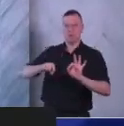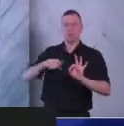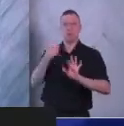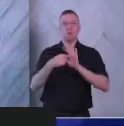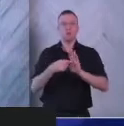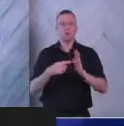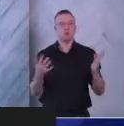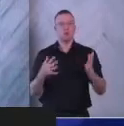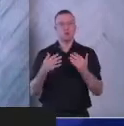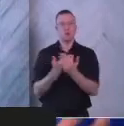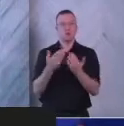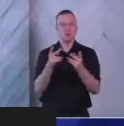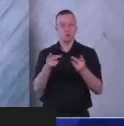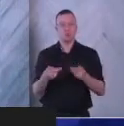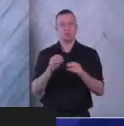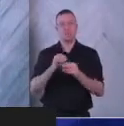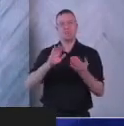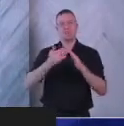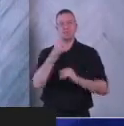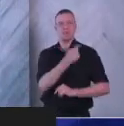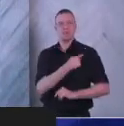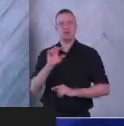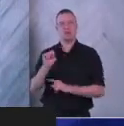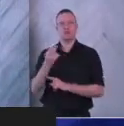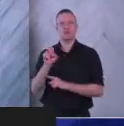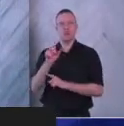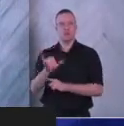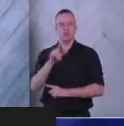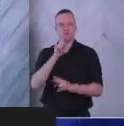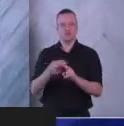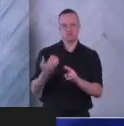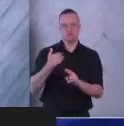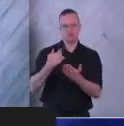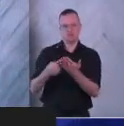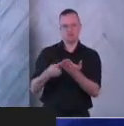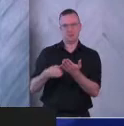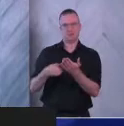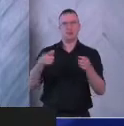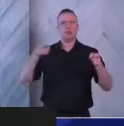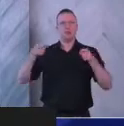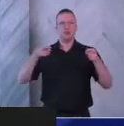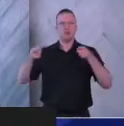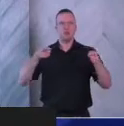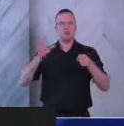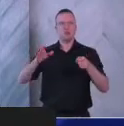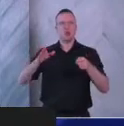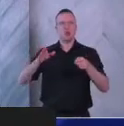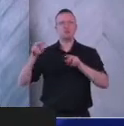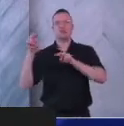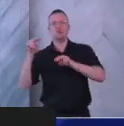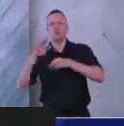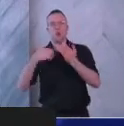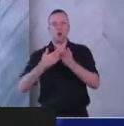what's the new position at the City of Kingston that Shelley mentioned, which was the manager that's going to oversee the